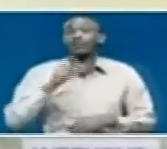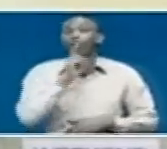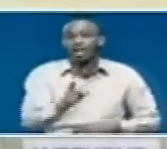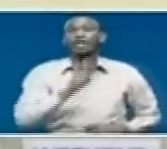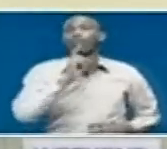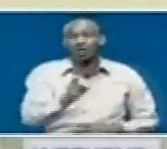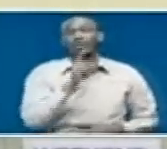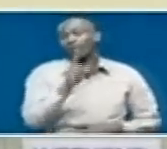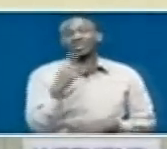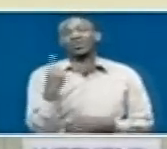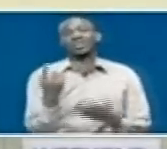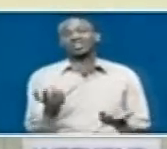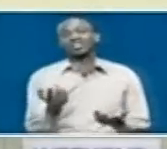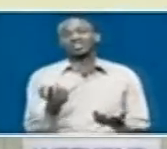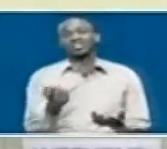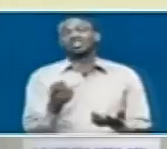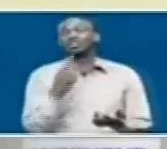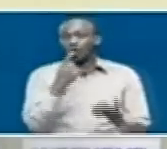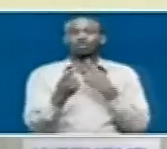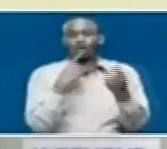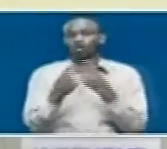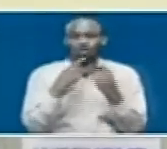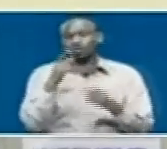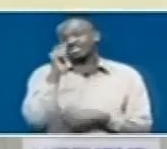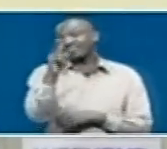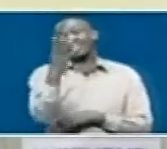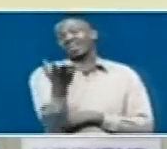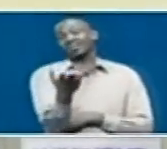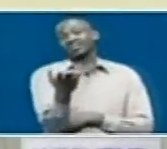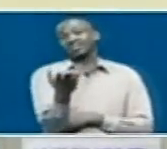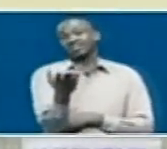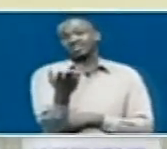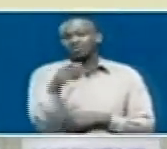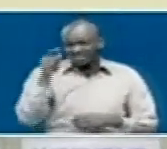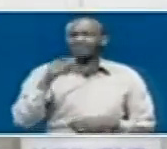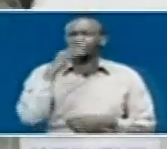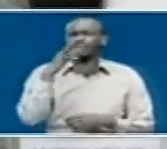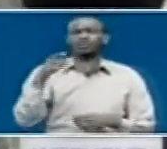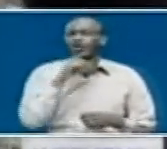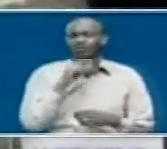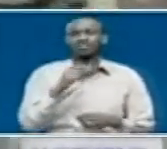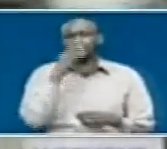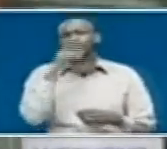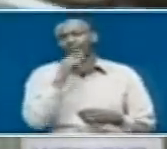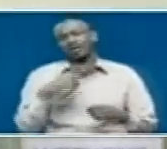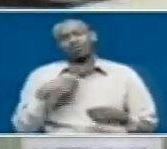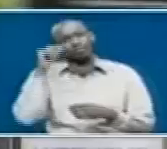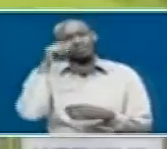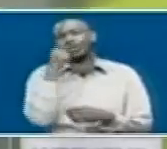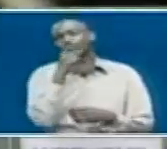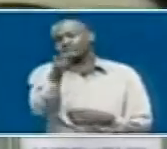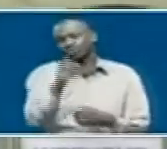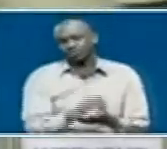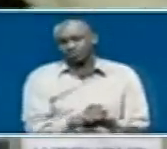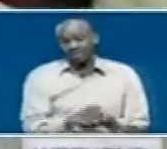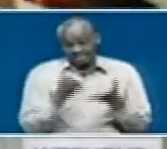warning, kuongea katika runinga. Na alikuambia wewe ndio spokesman wa Mombasa. Security is, however, the preserve